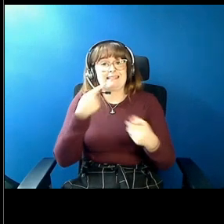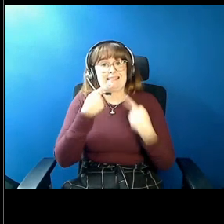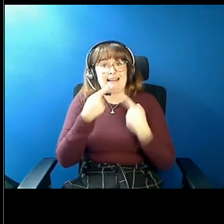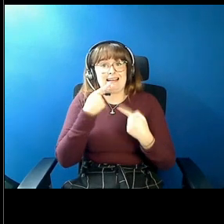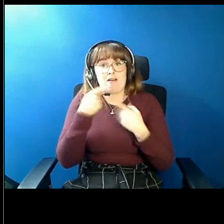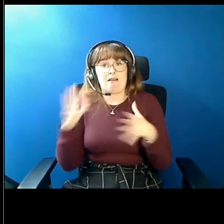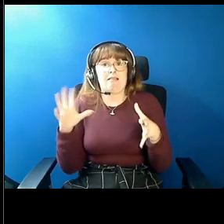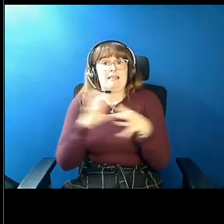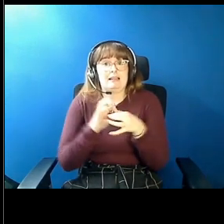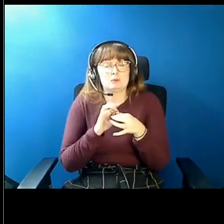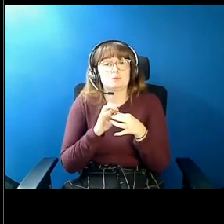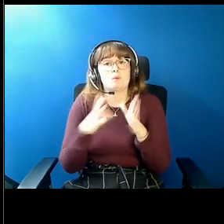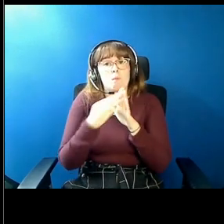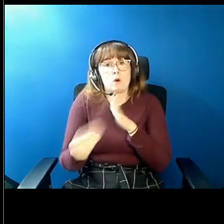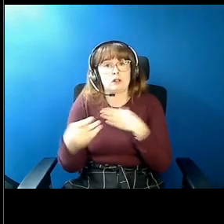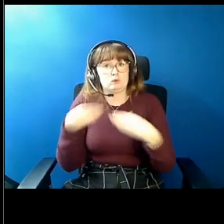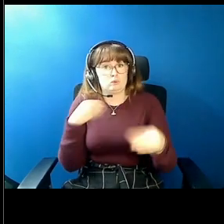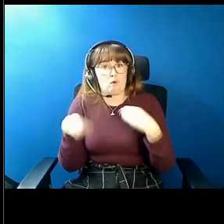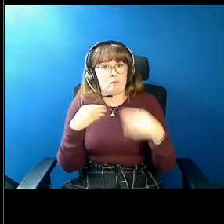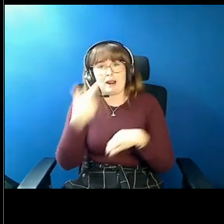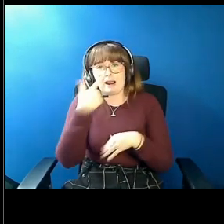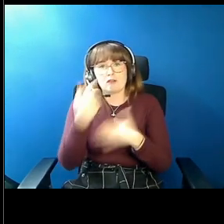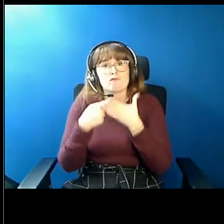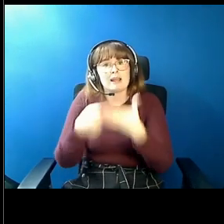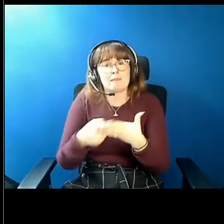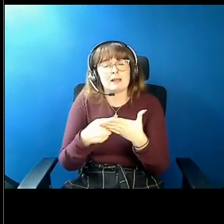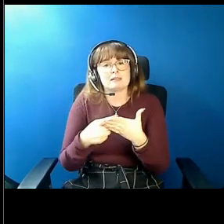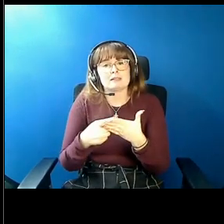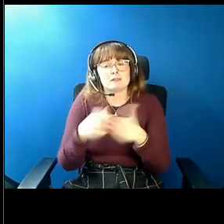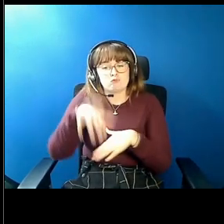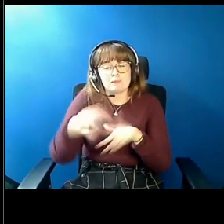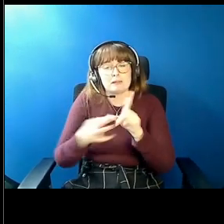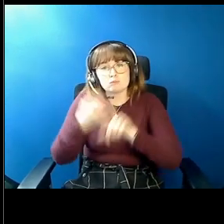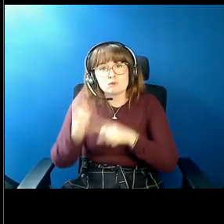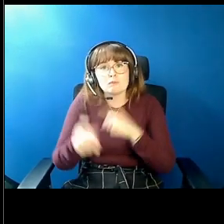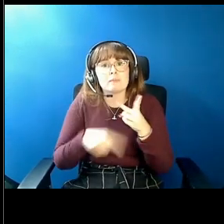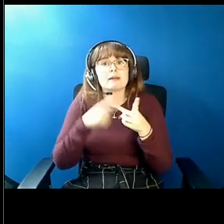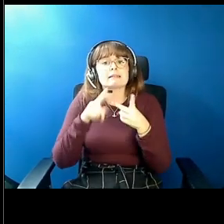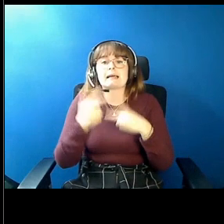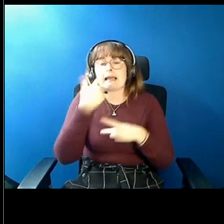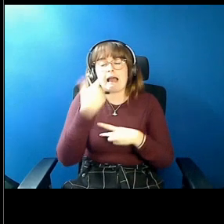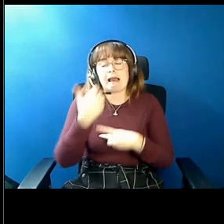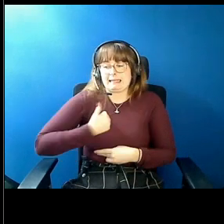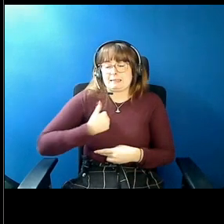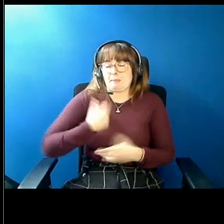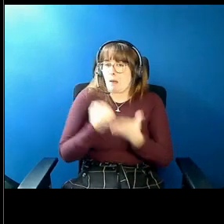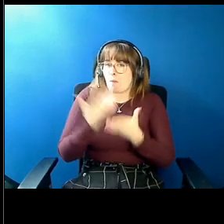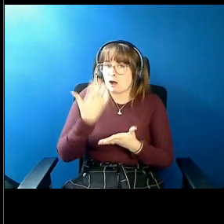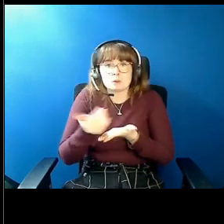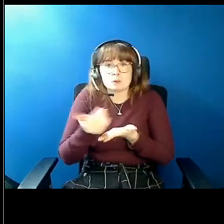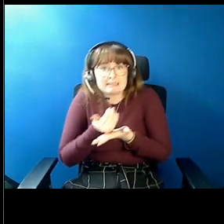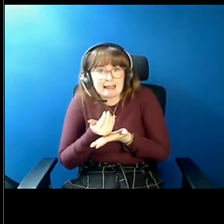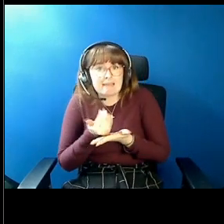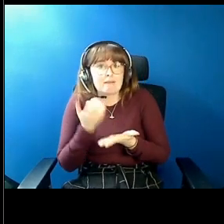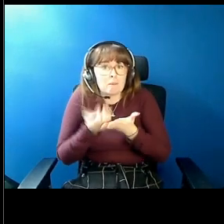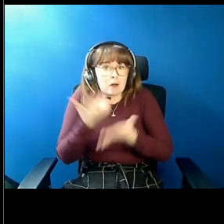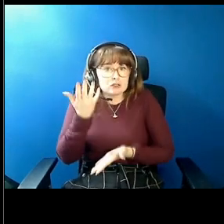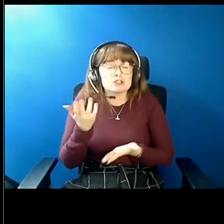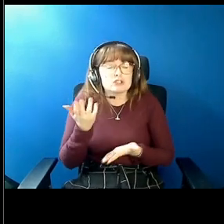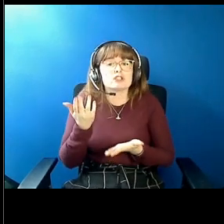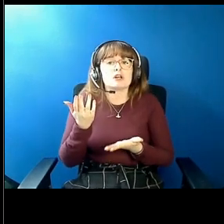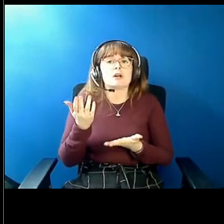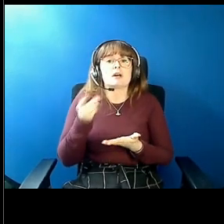modeling software, we can recommend property improvements. We can estimate the potential costs and savings and the impact on efficiency of undertaking